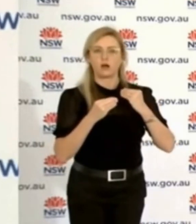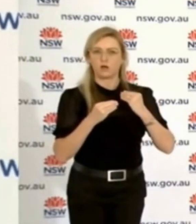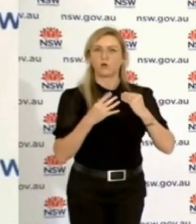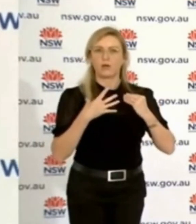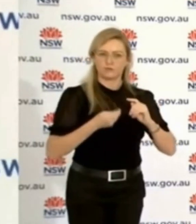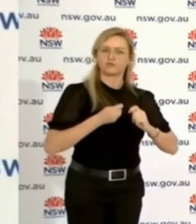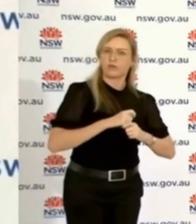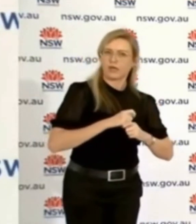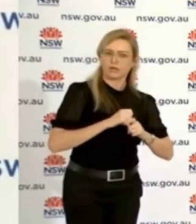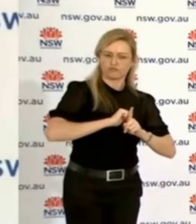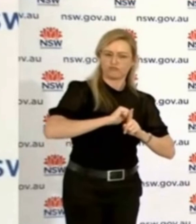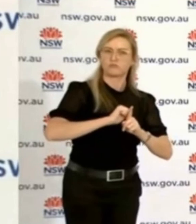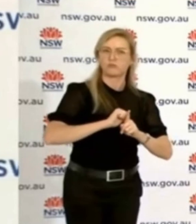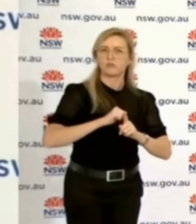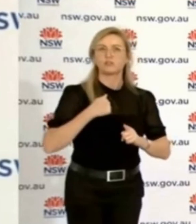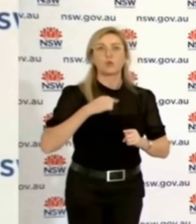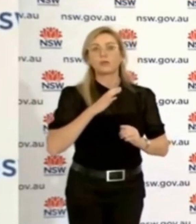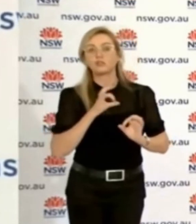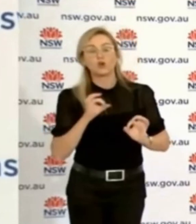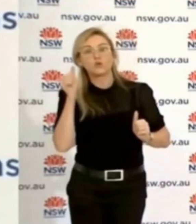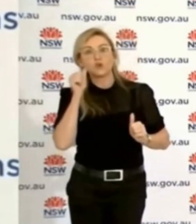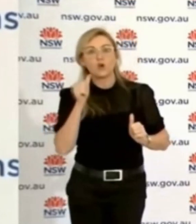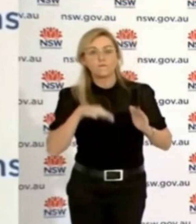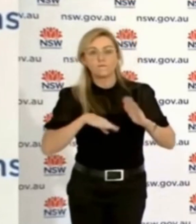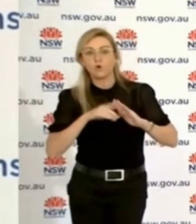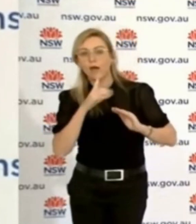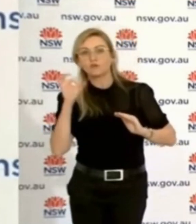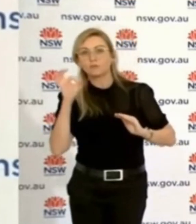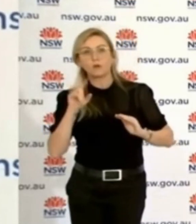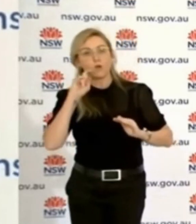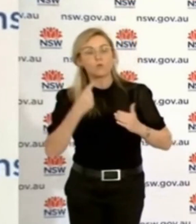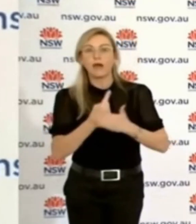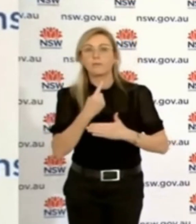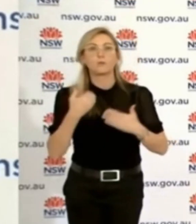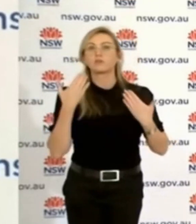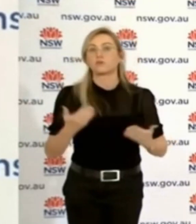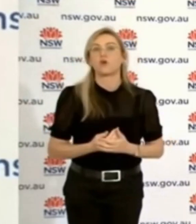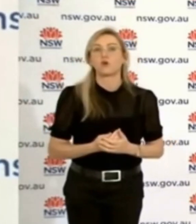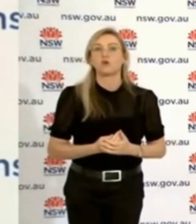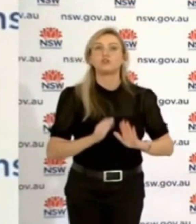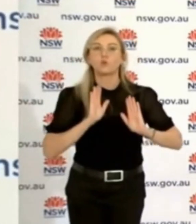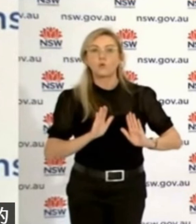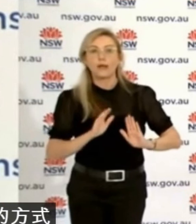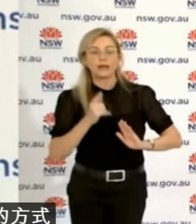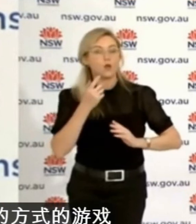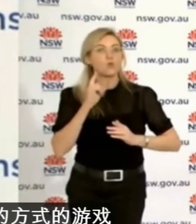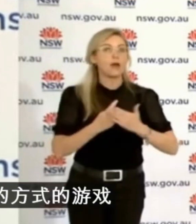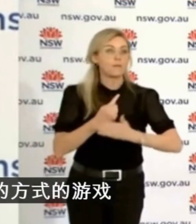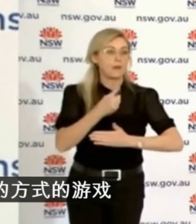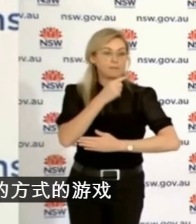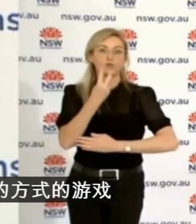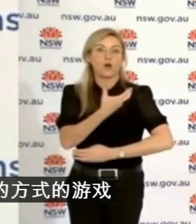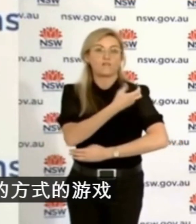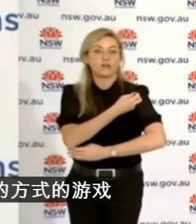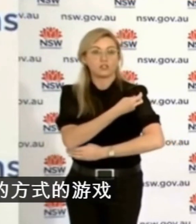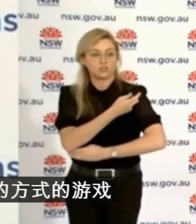be play into the way we write policies and practice in relation to close contacts and casual contacts, the period